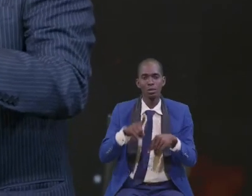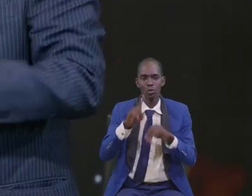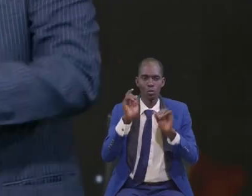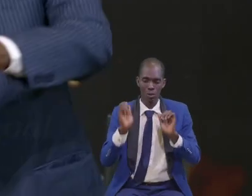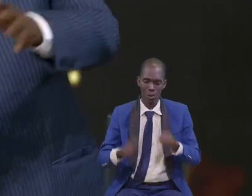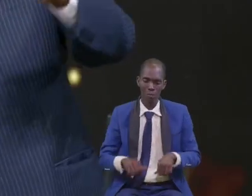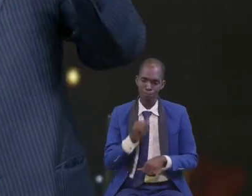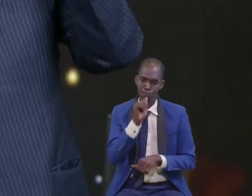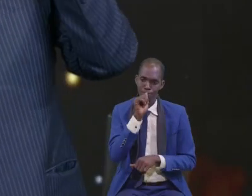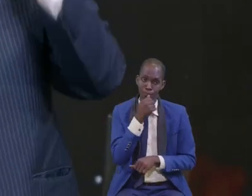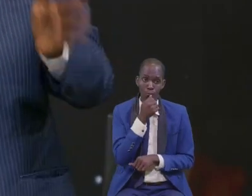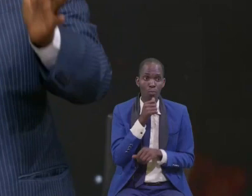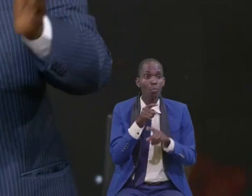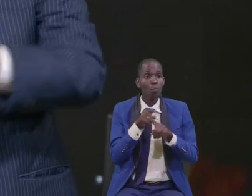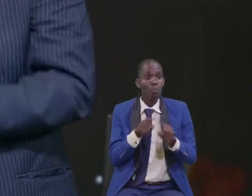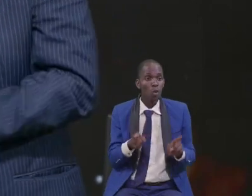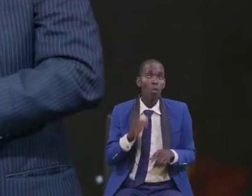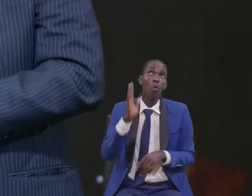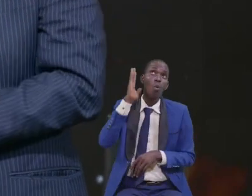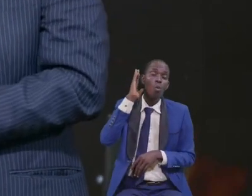are able, but